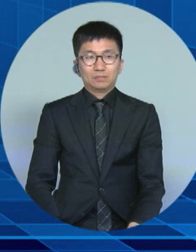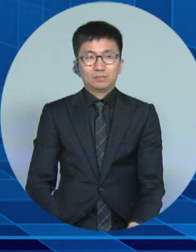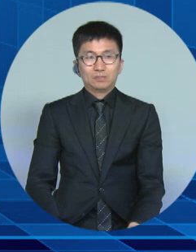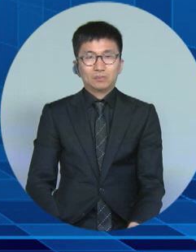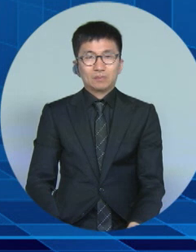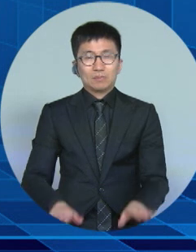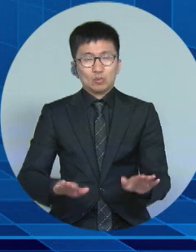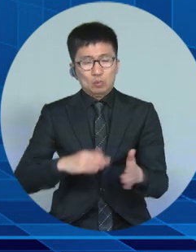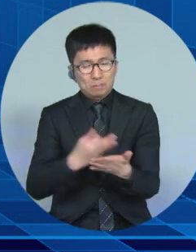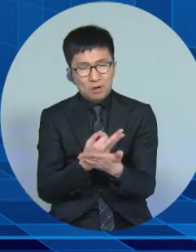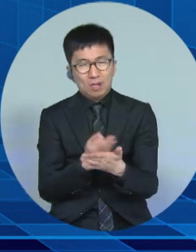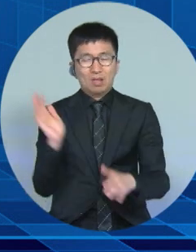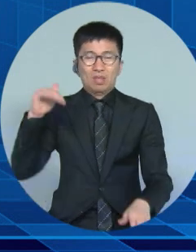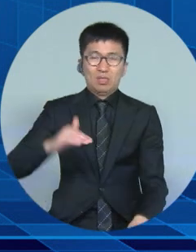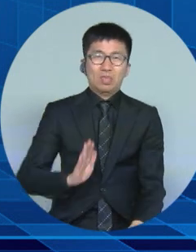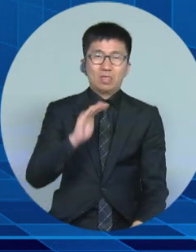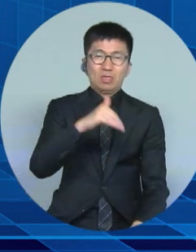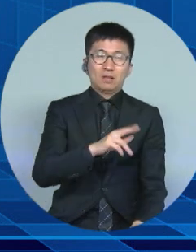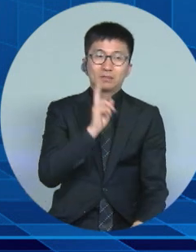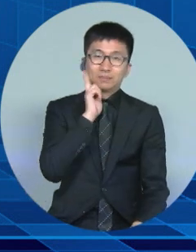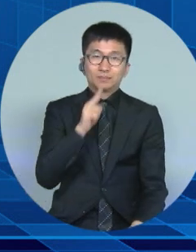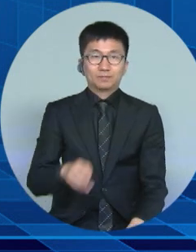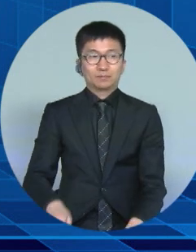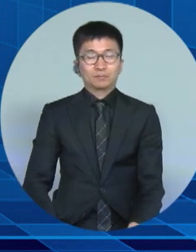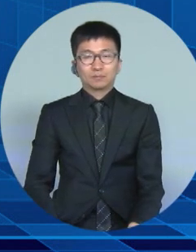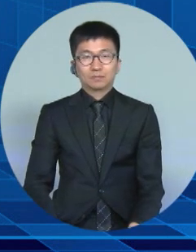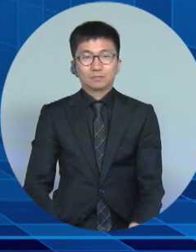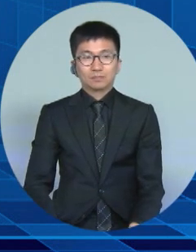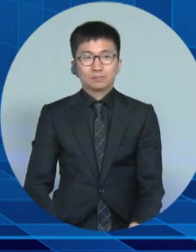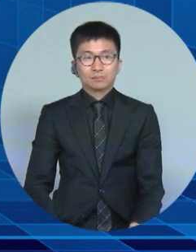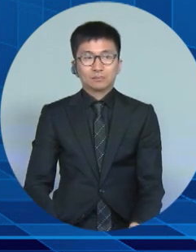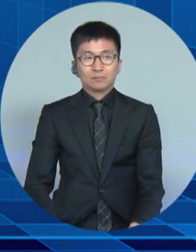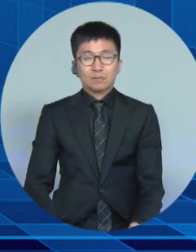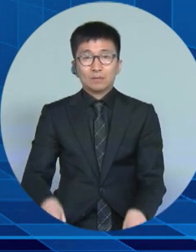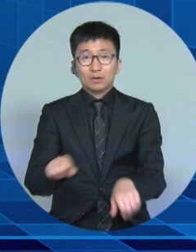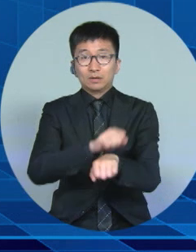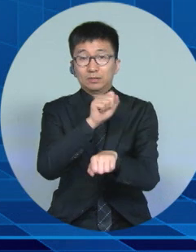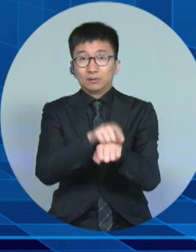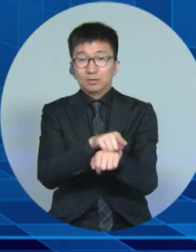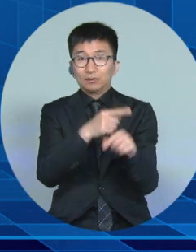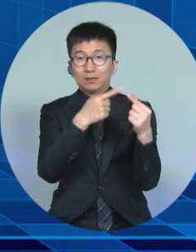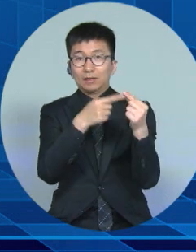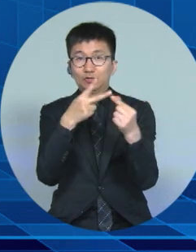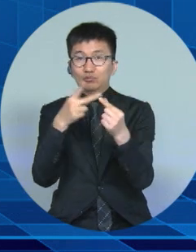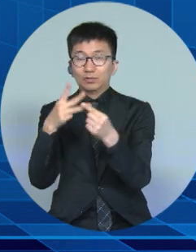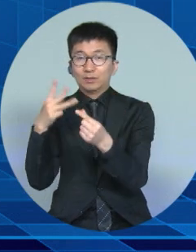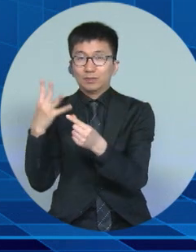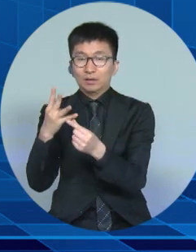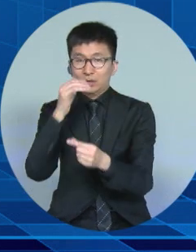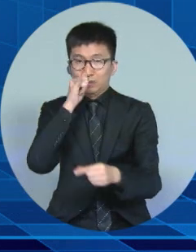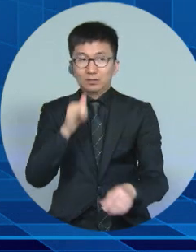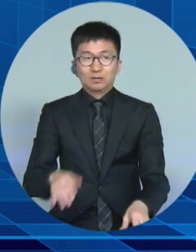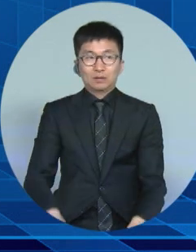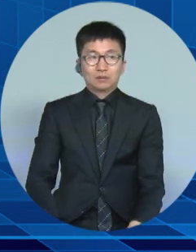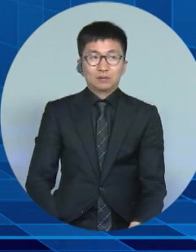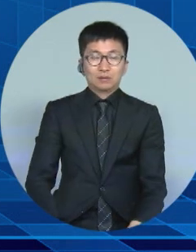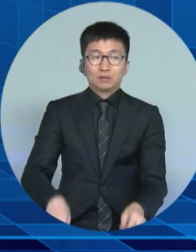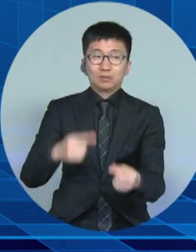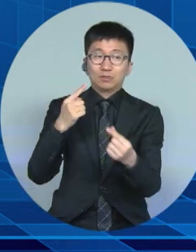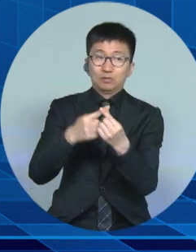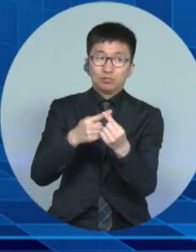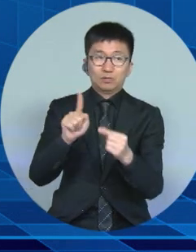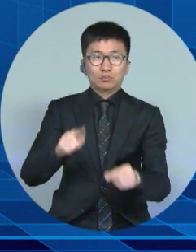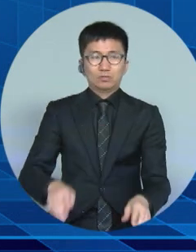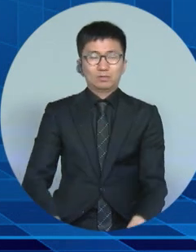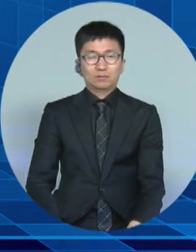four dimensions. People in the precariat are suffering today from unstable labor, insecure